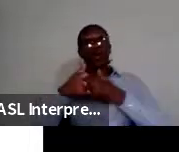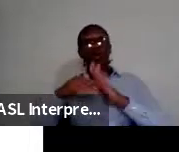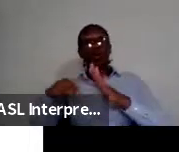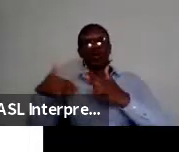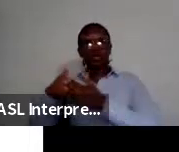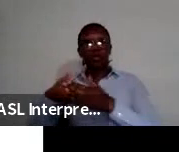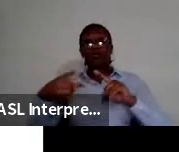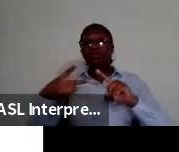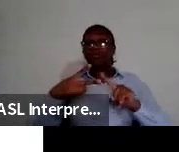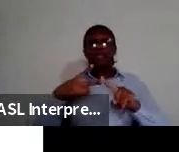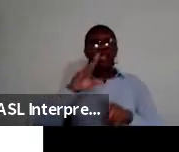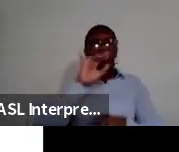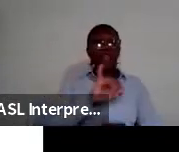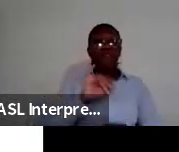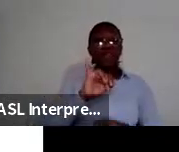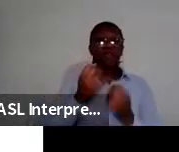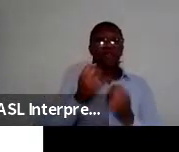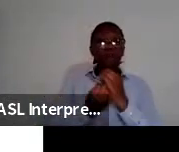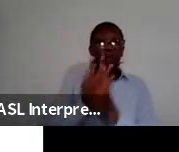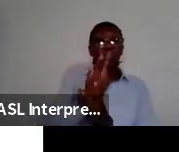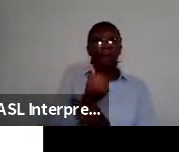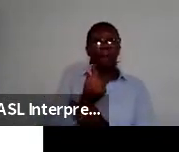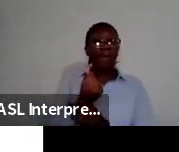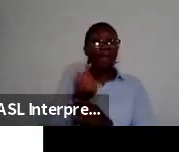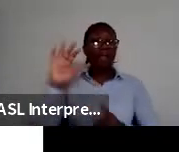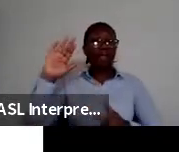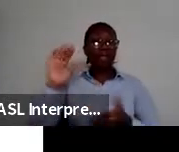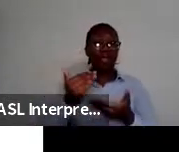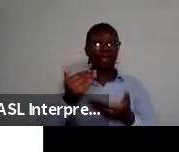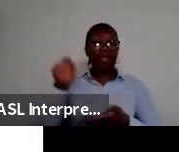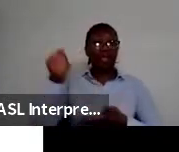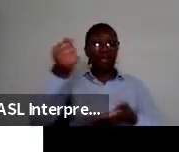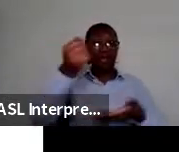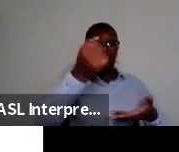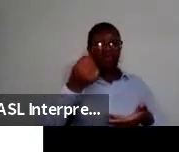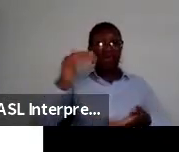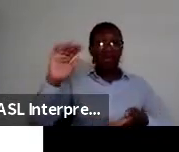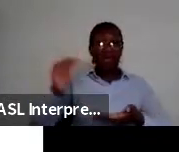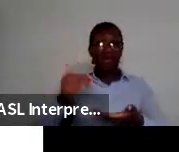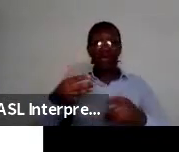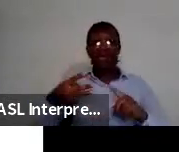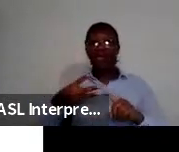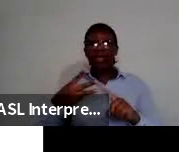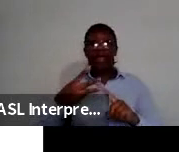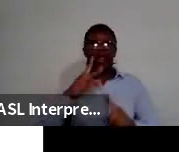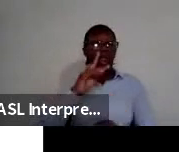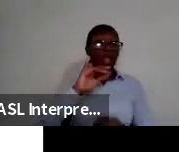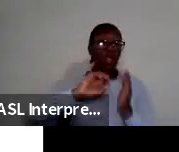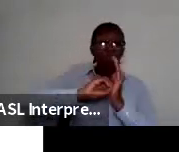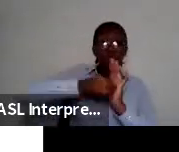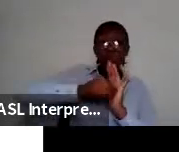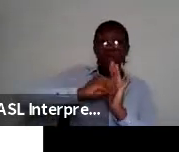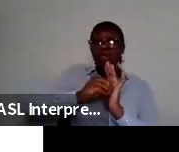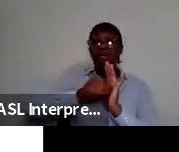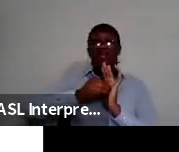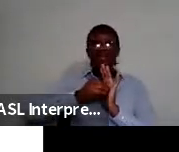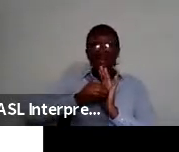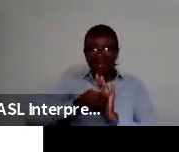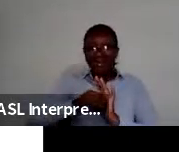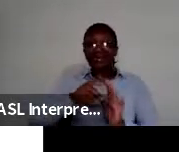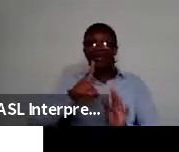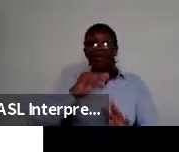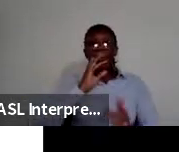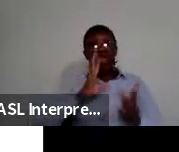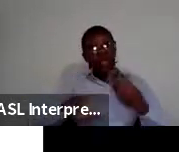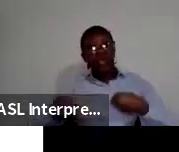capital, criminal charges as a result of possession and dealing with illicit goods is the reality, because indeed we will